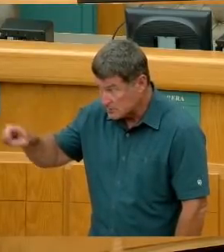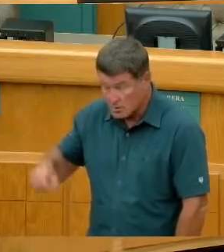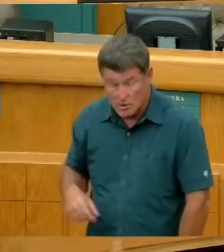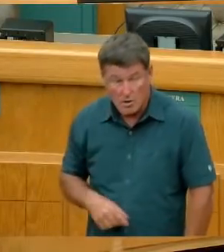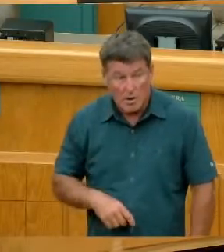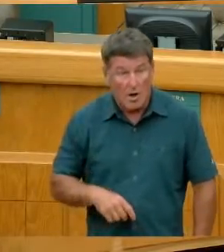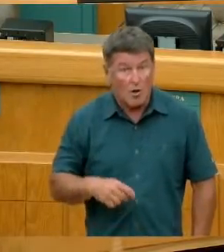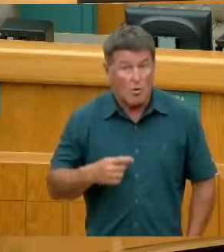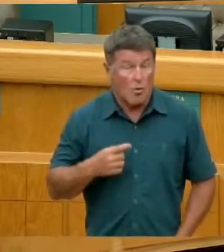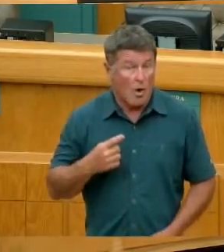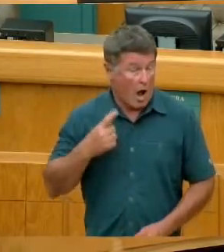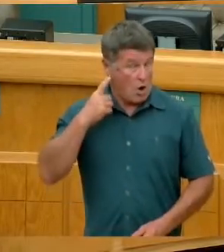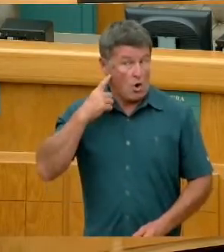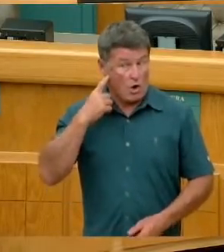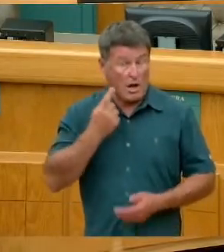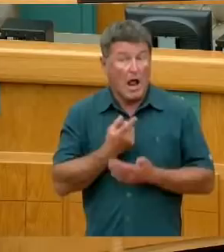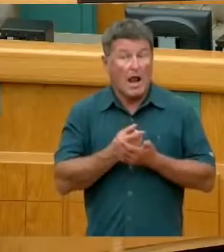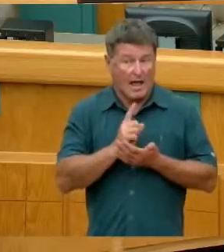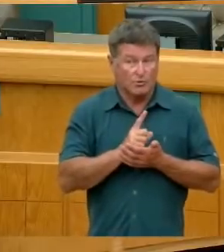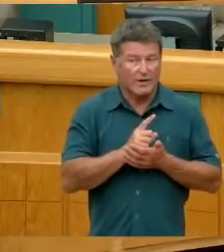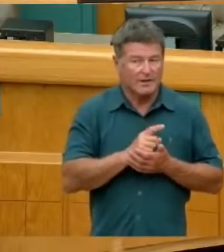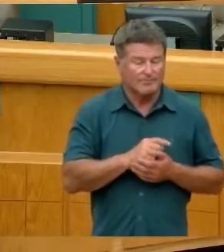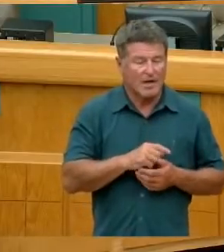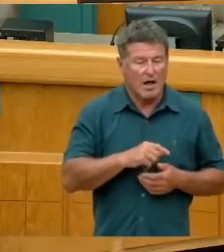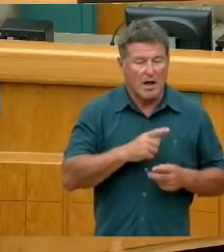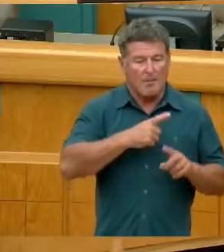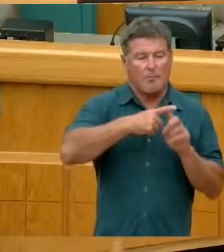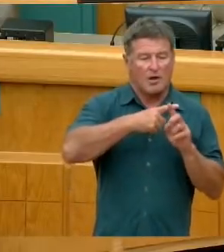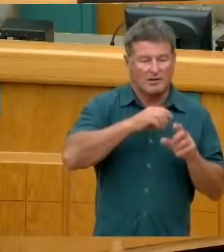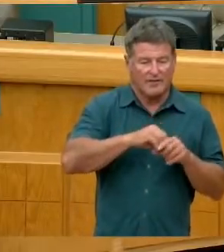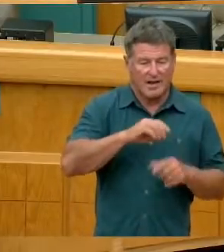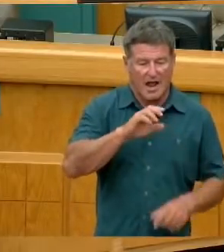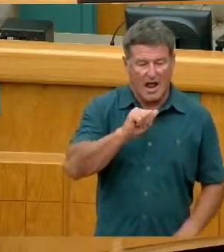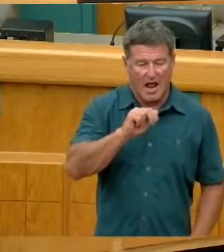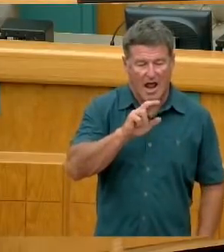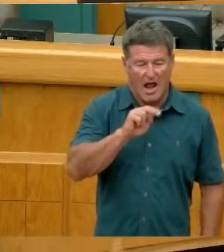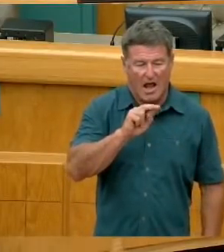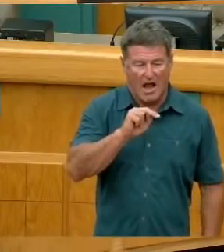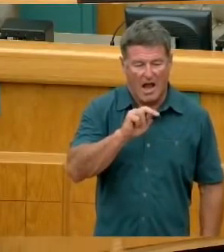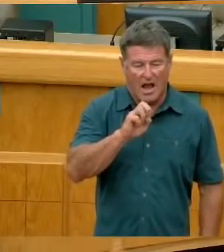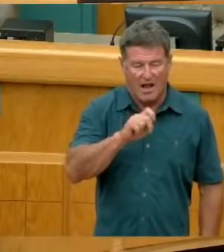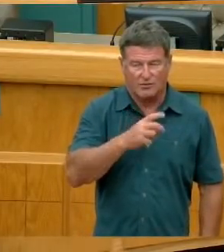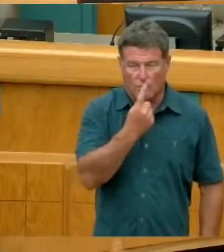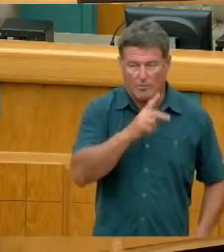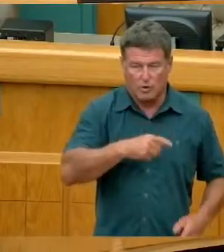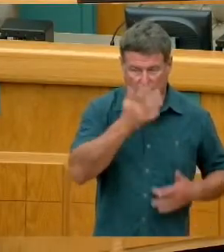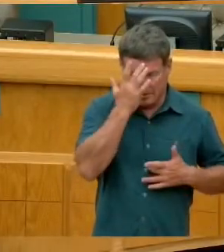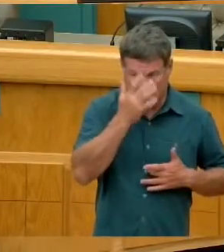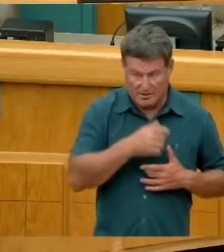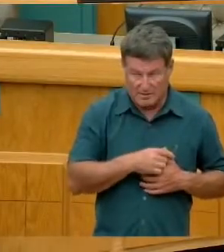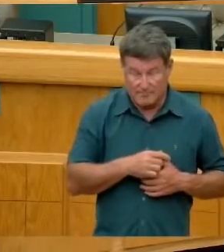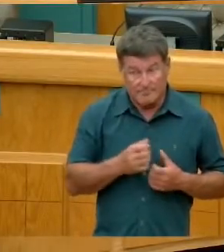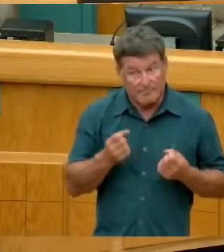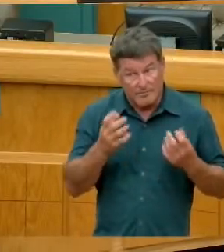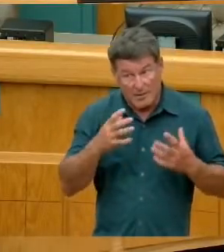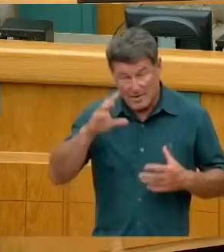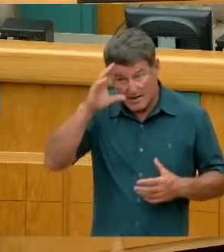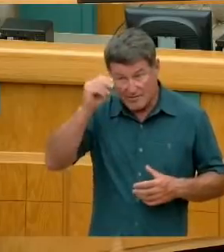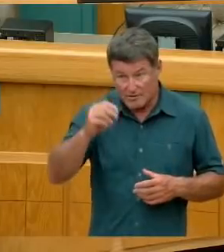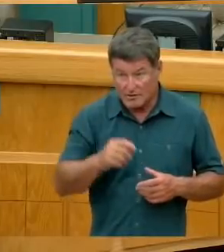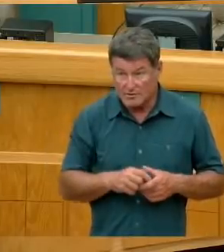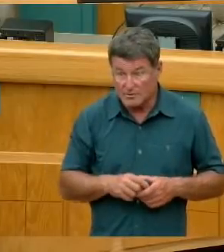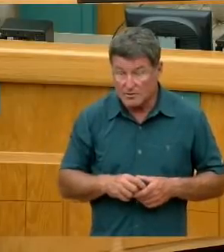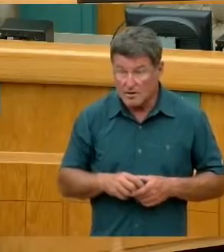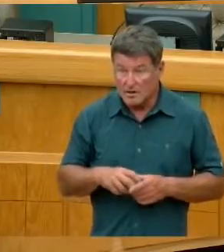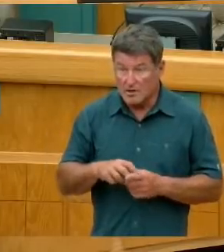understanding that, of course, over a week ago, we had positives in the annex. We knew that. And I'm not certain where his